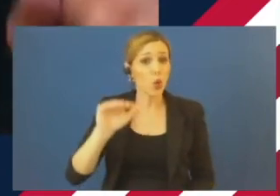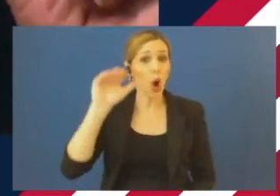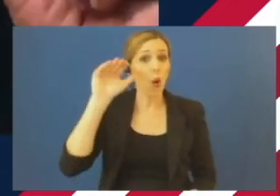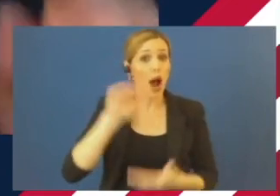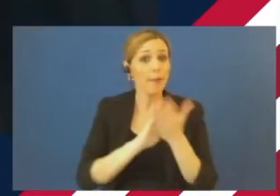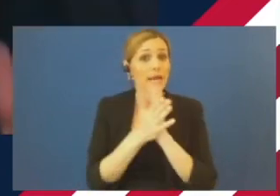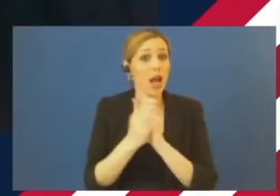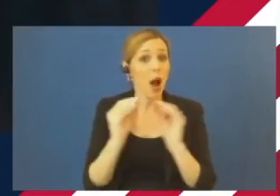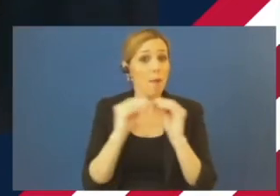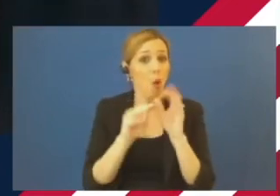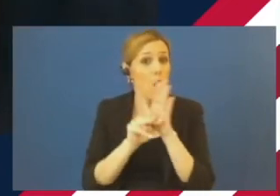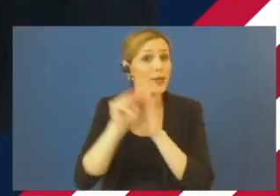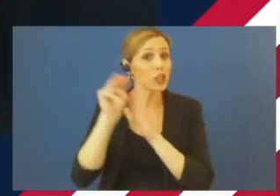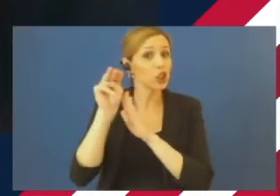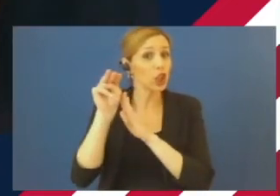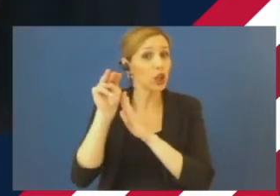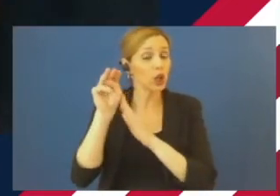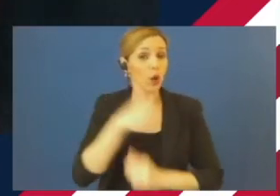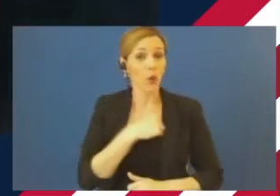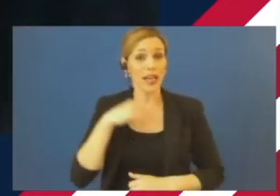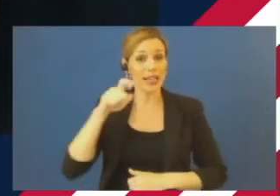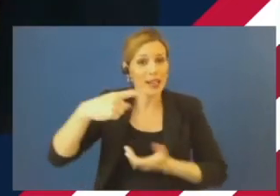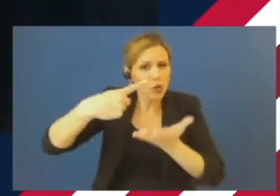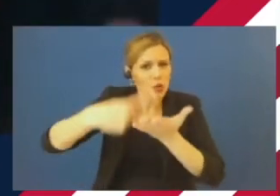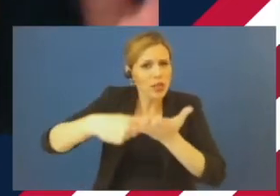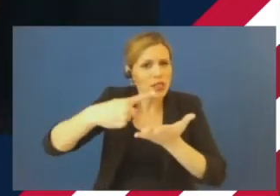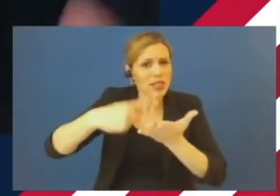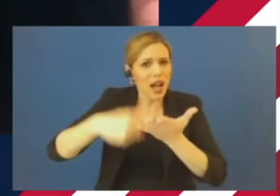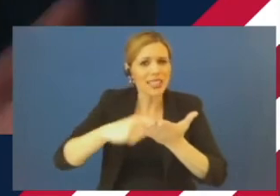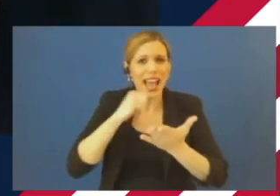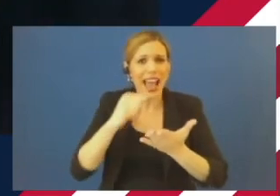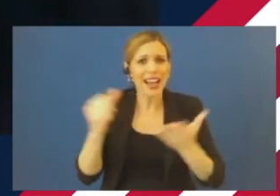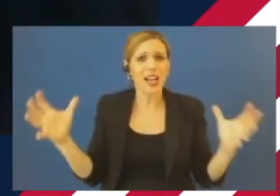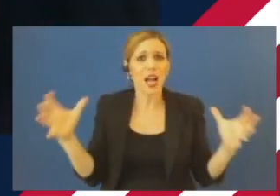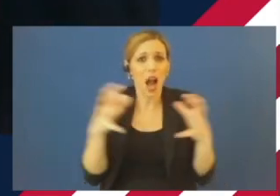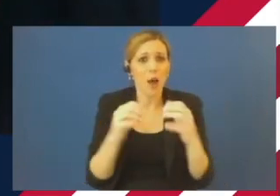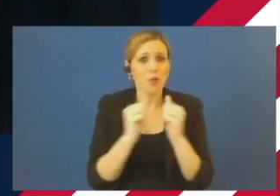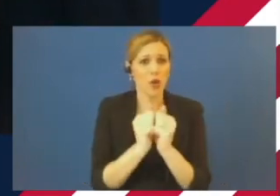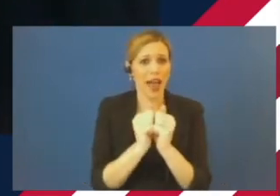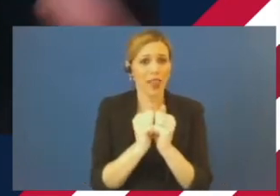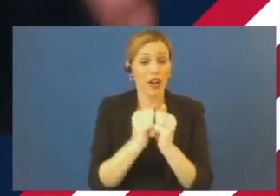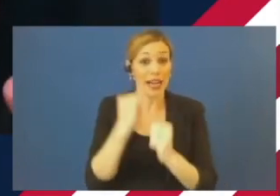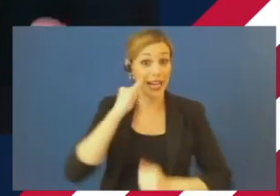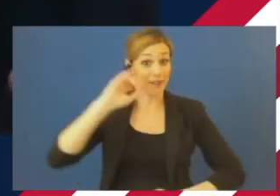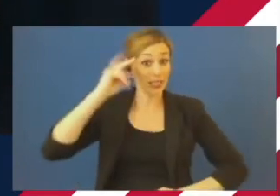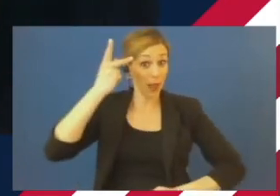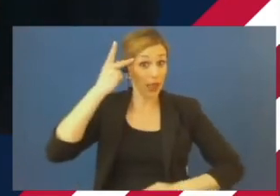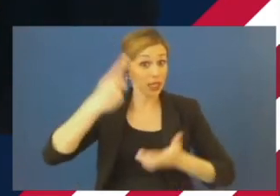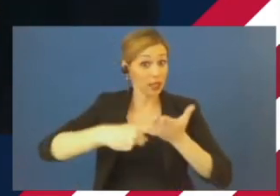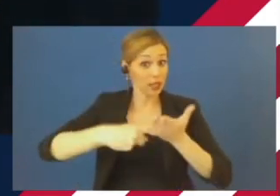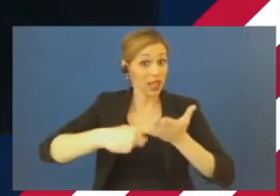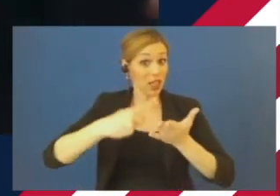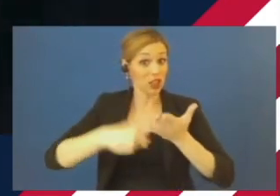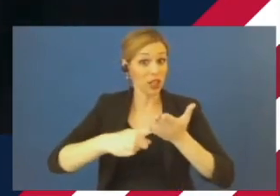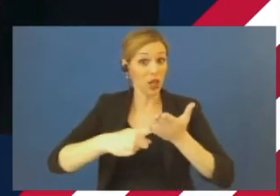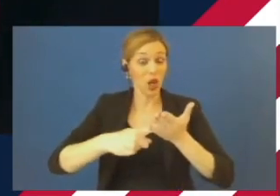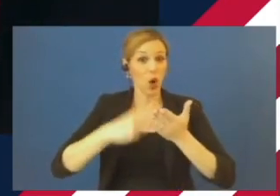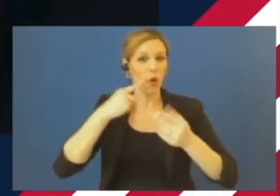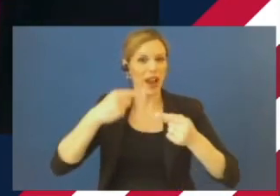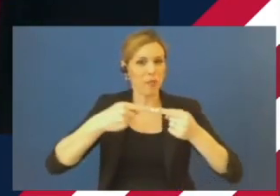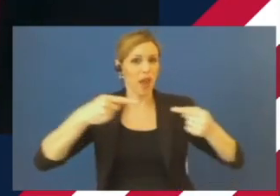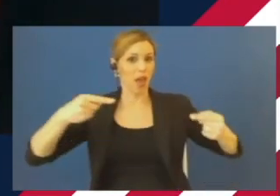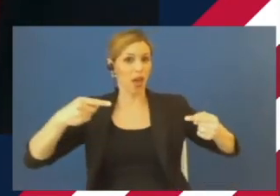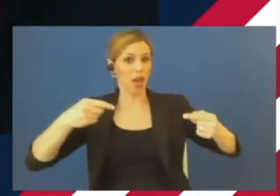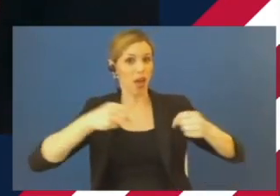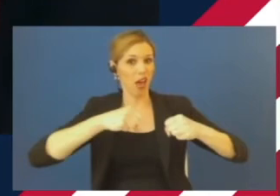us. We have to be careful in political arenas not to isolate them, not to just have these rises when we're